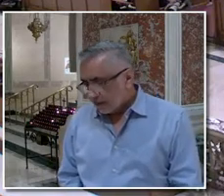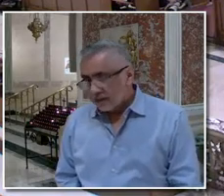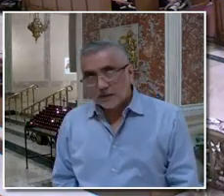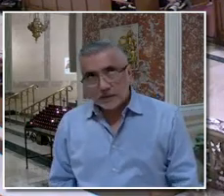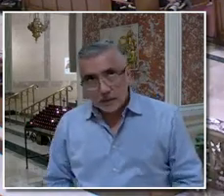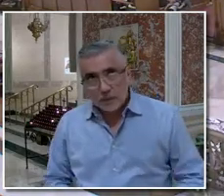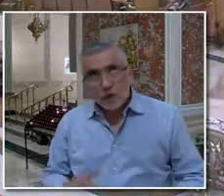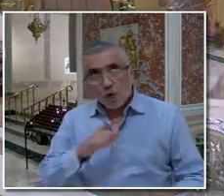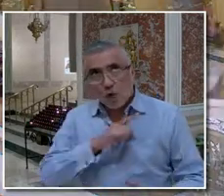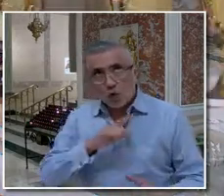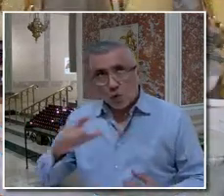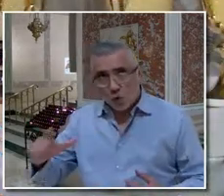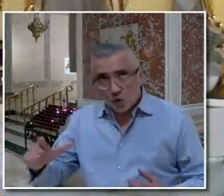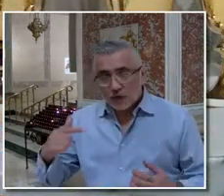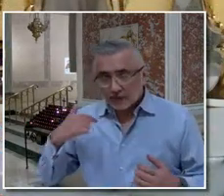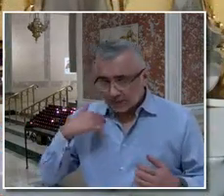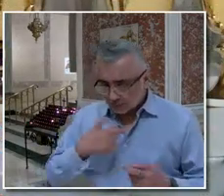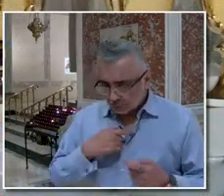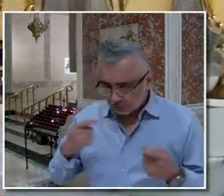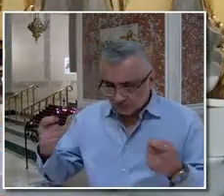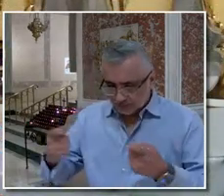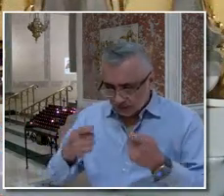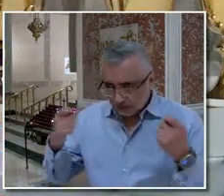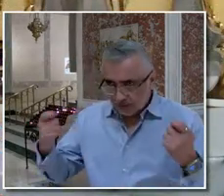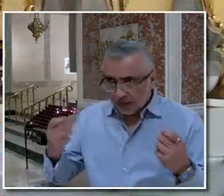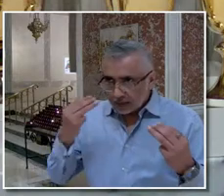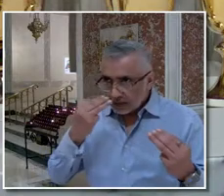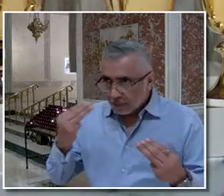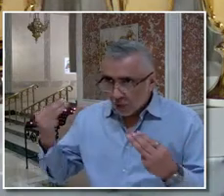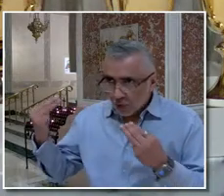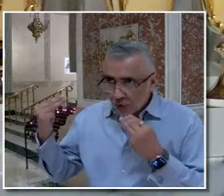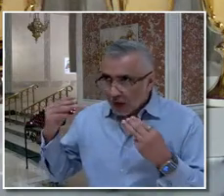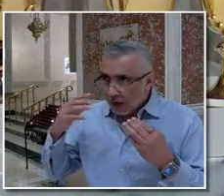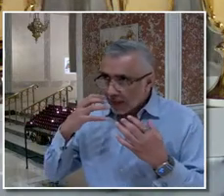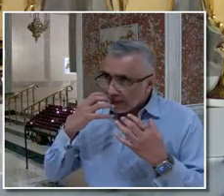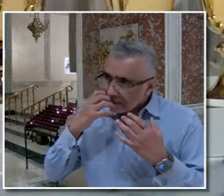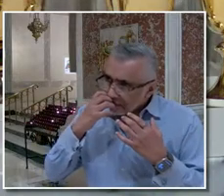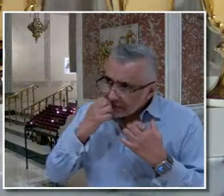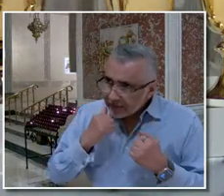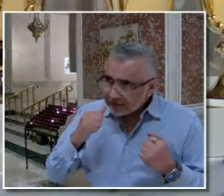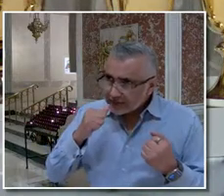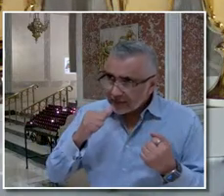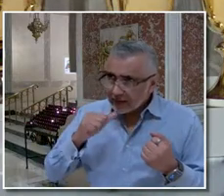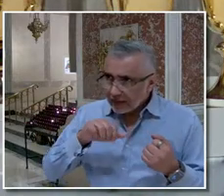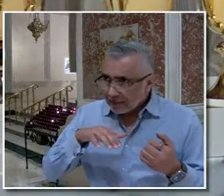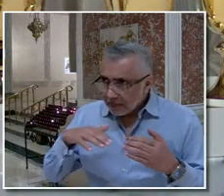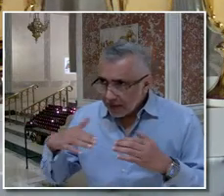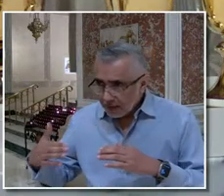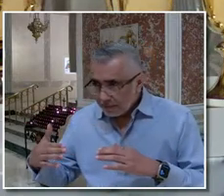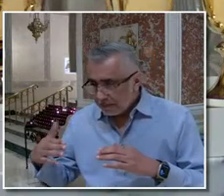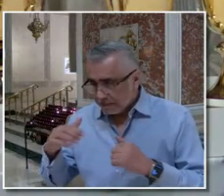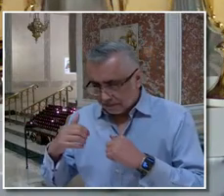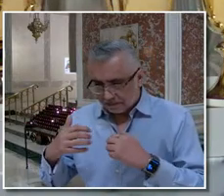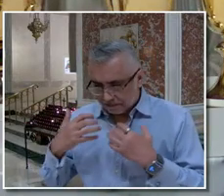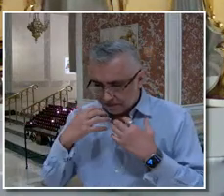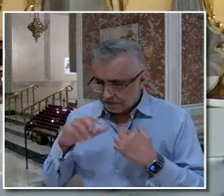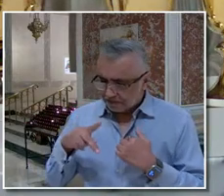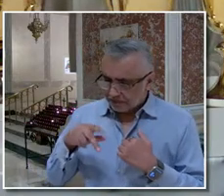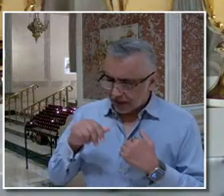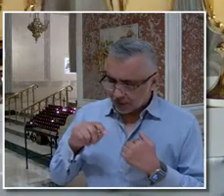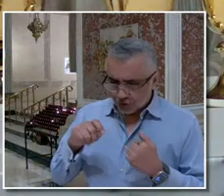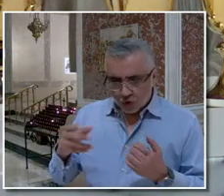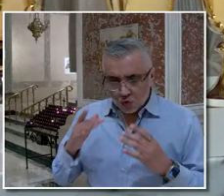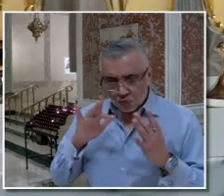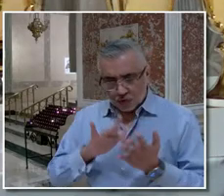Therefore, O Lord, as we celebrate the memorial of the Blessed Passion, the resurrection from the dead, and